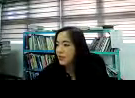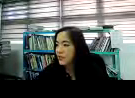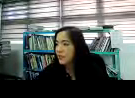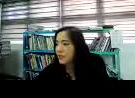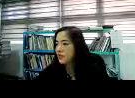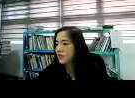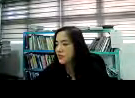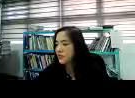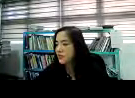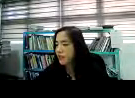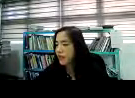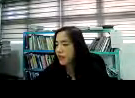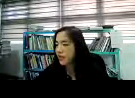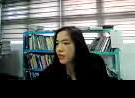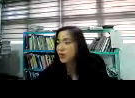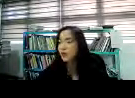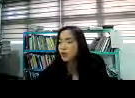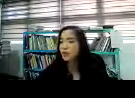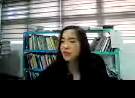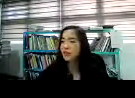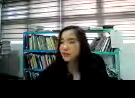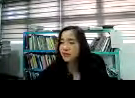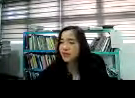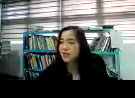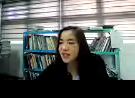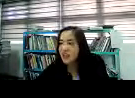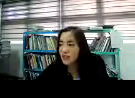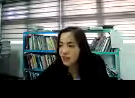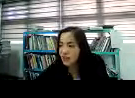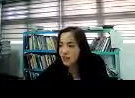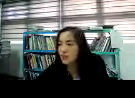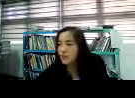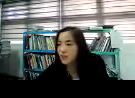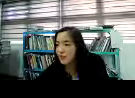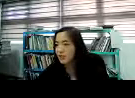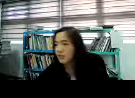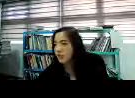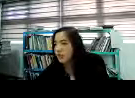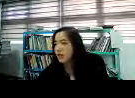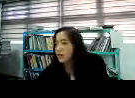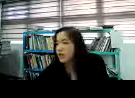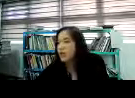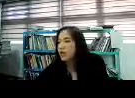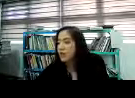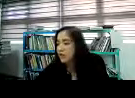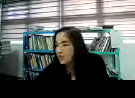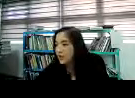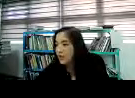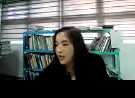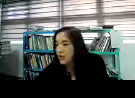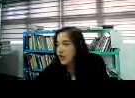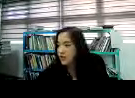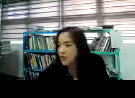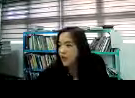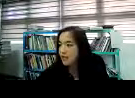Ayan. Ayan. So, ito po yung interface ng ating spheres, Specialized Philippine